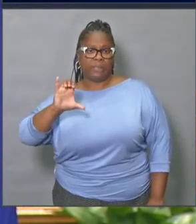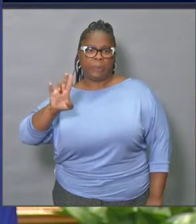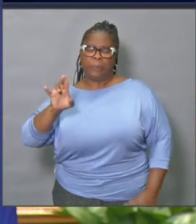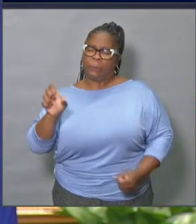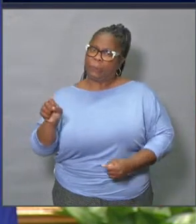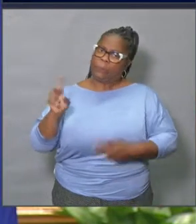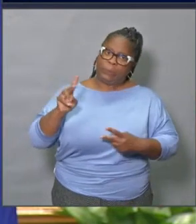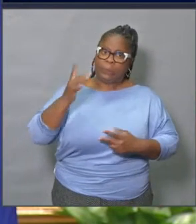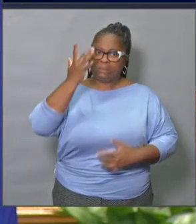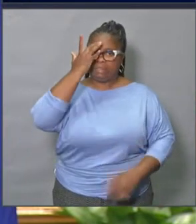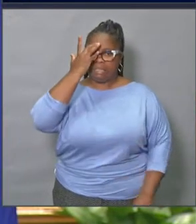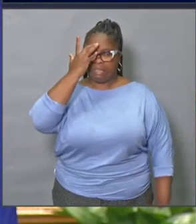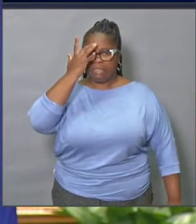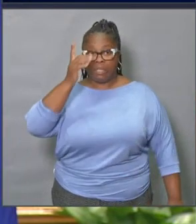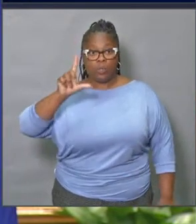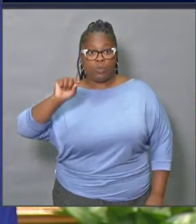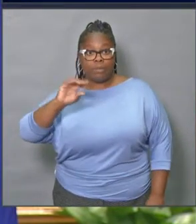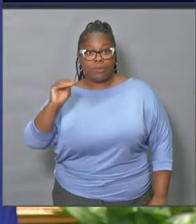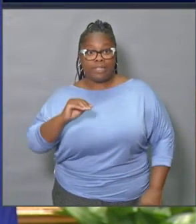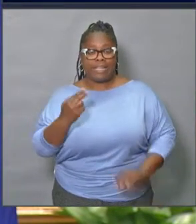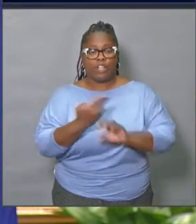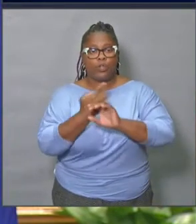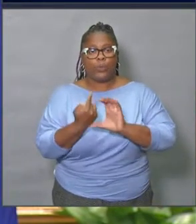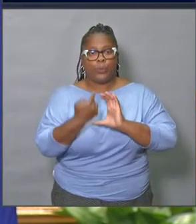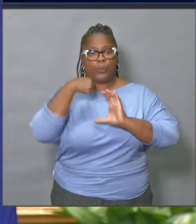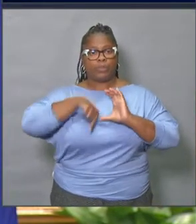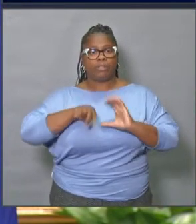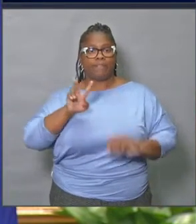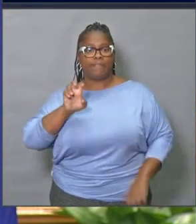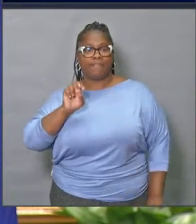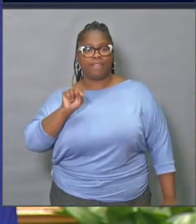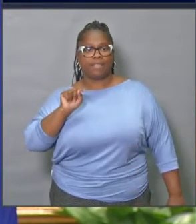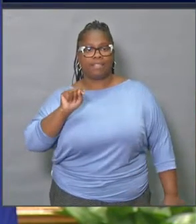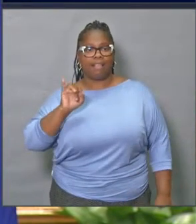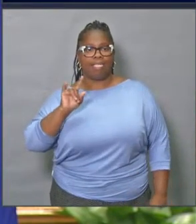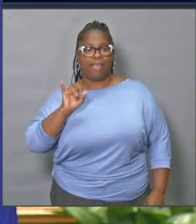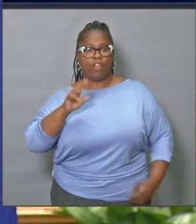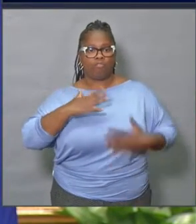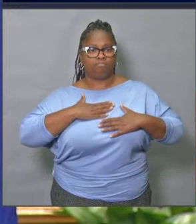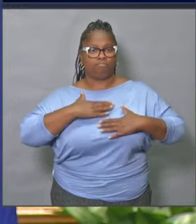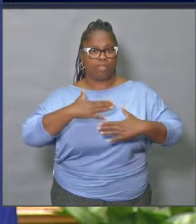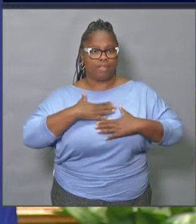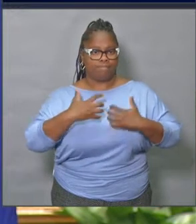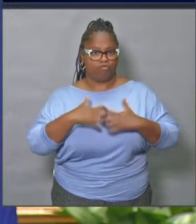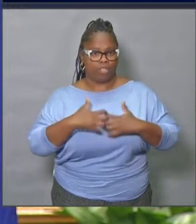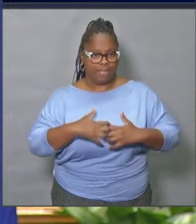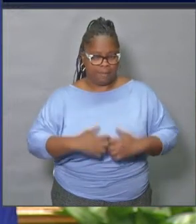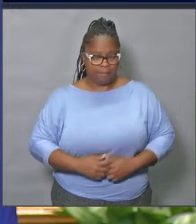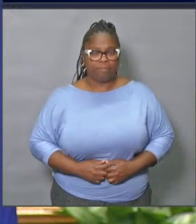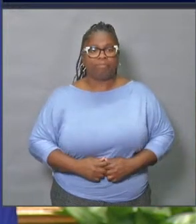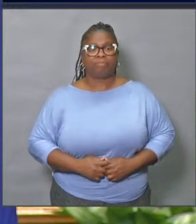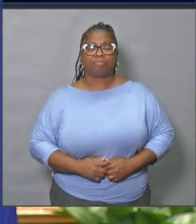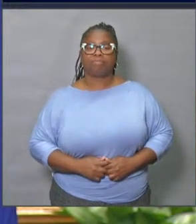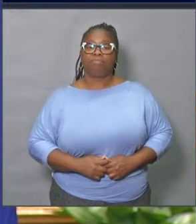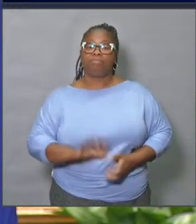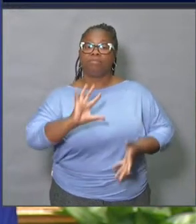20% of the people who are hospitalized are on ventilators. We have investigated a total